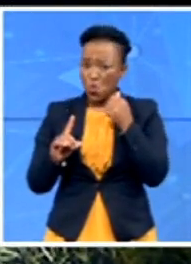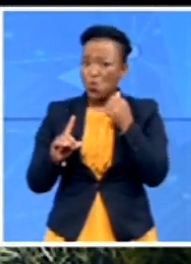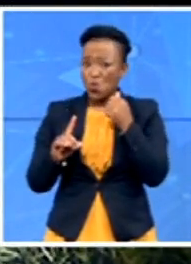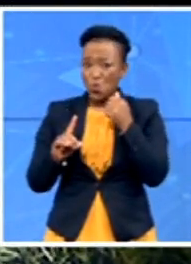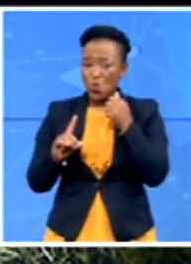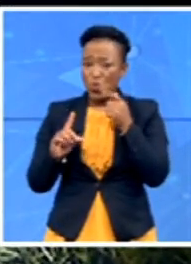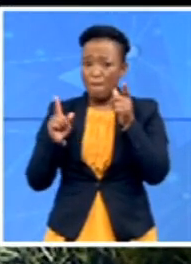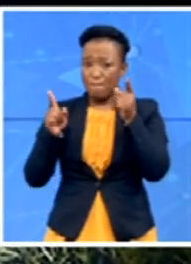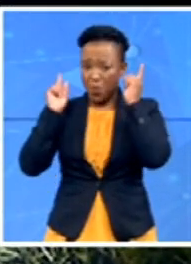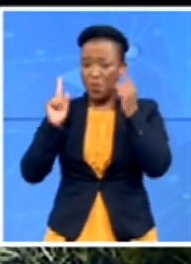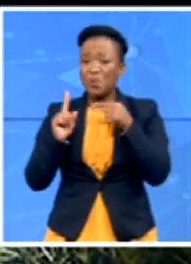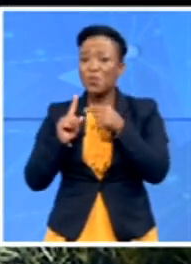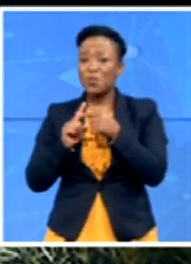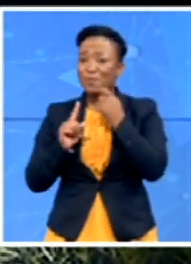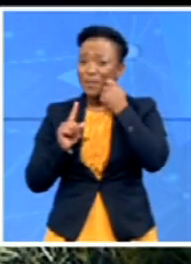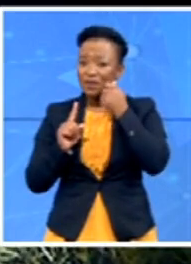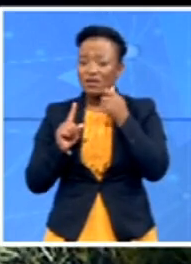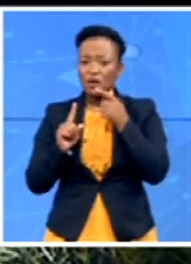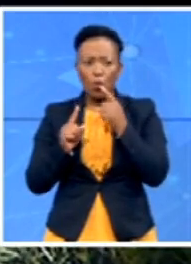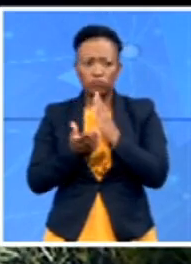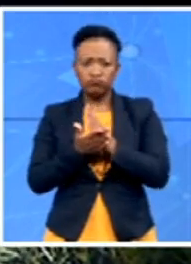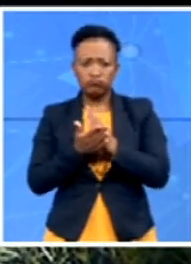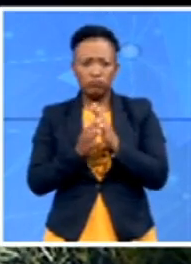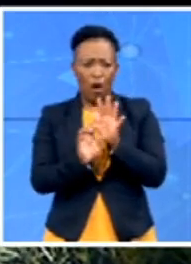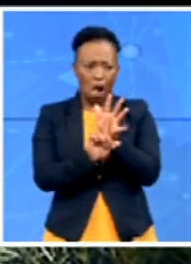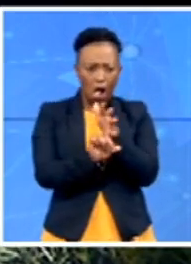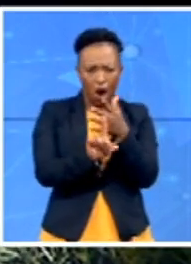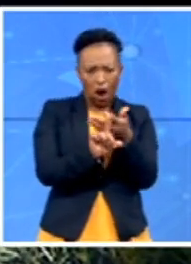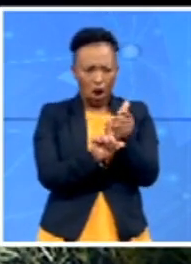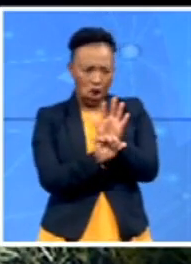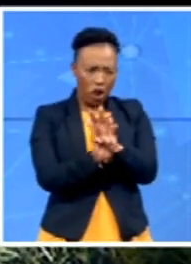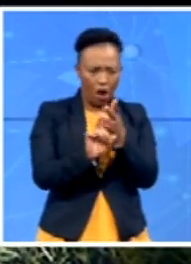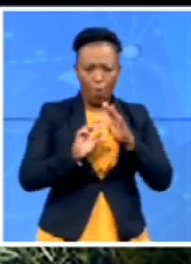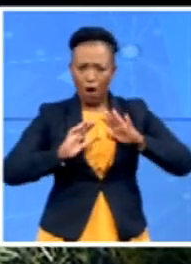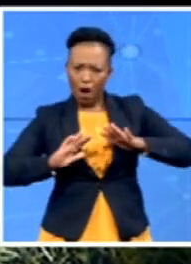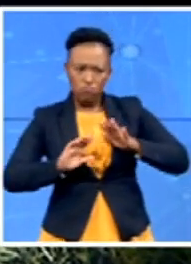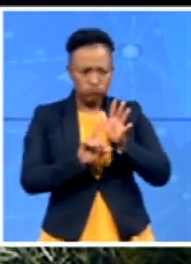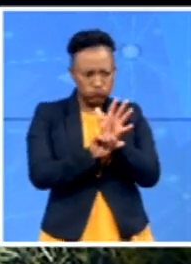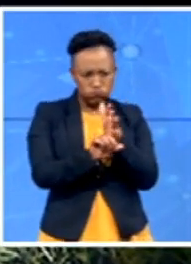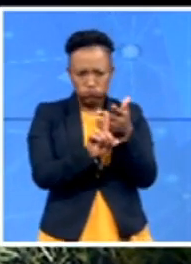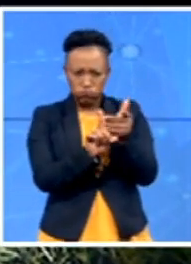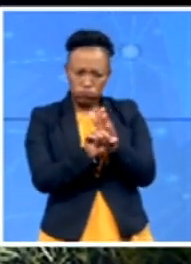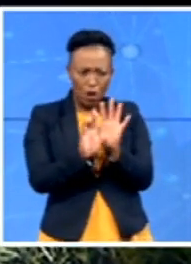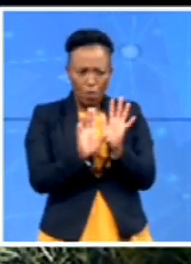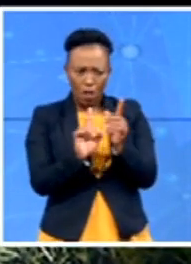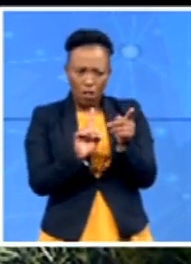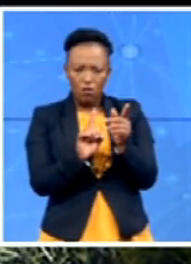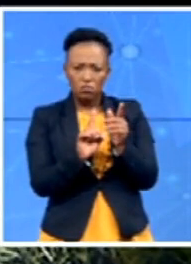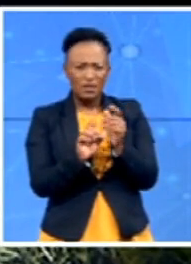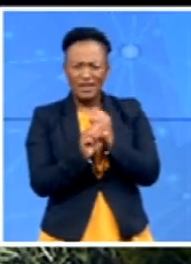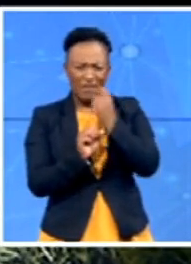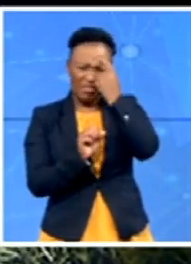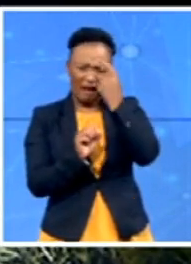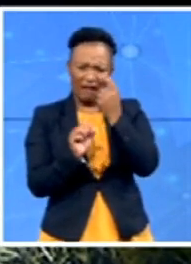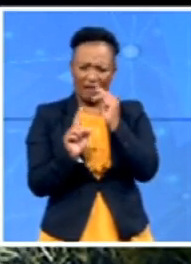very reassuring and very calm manner. They wouldn't think that he would do such a thing to them. They were saying, but